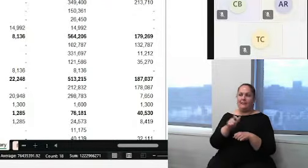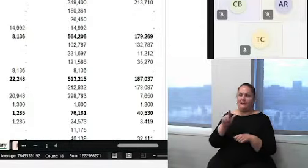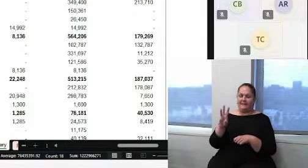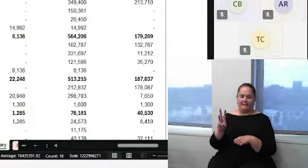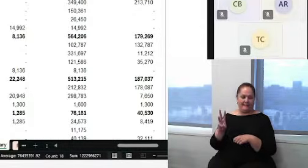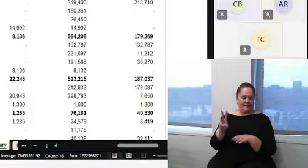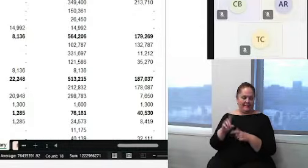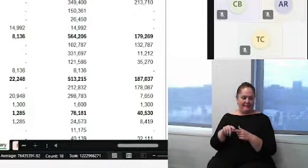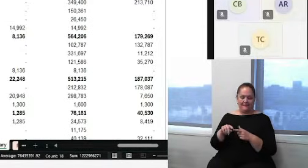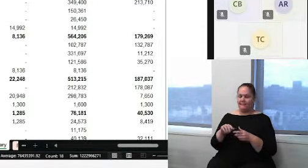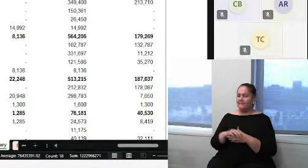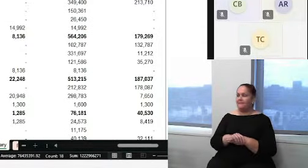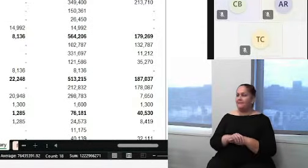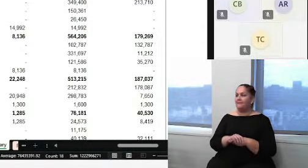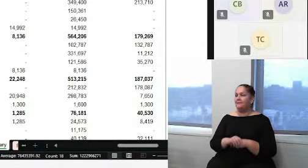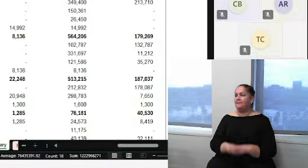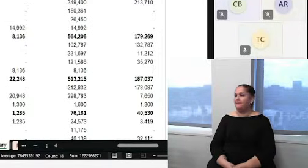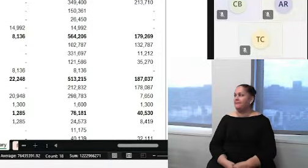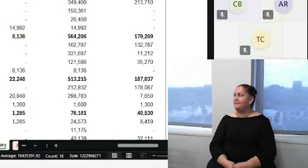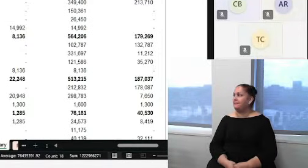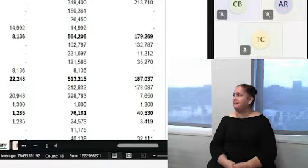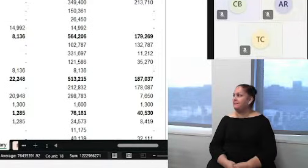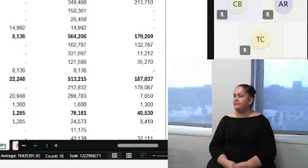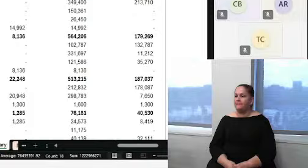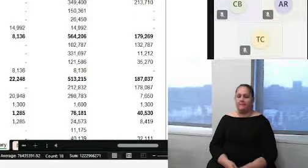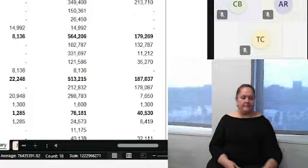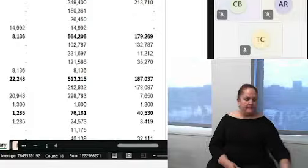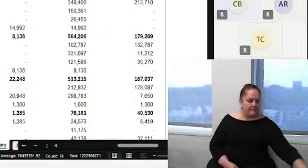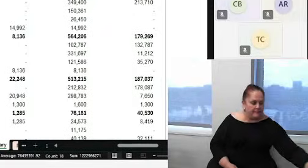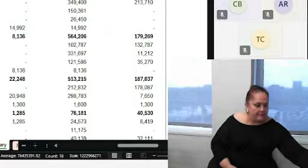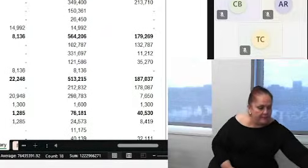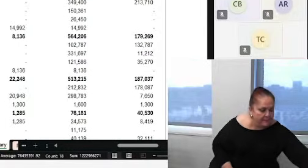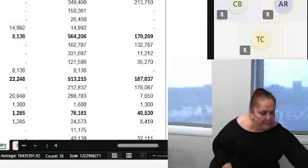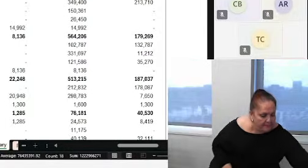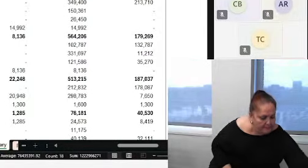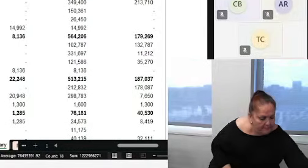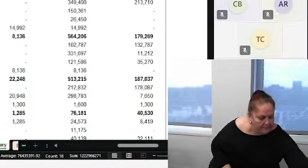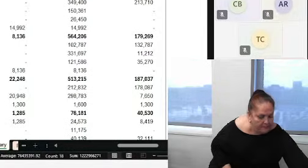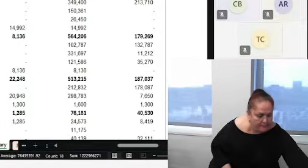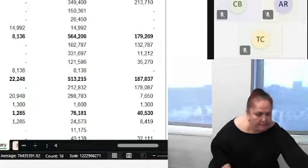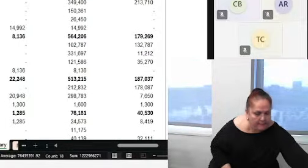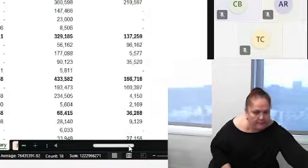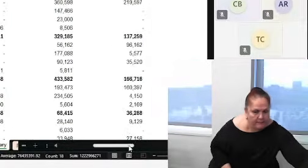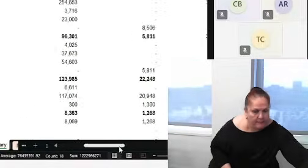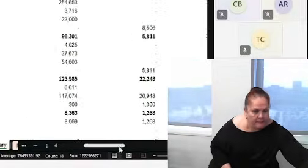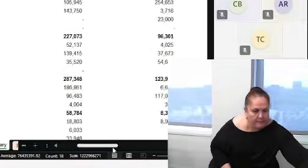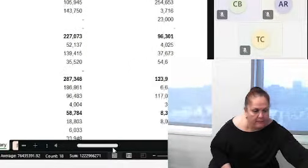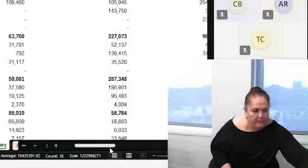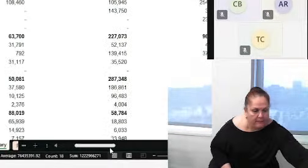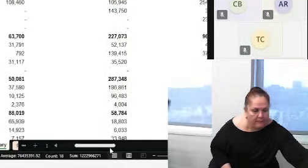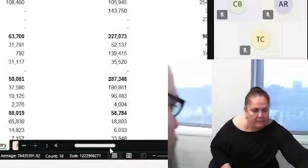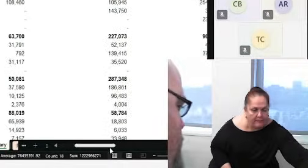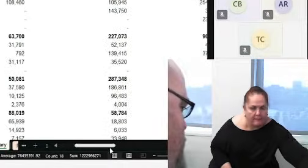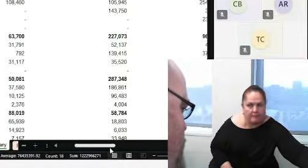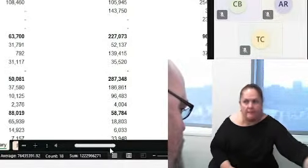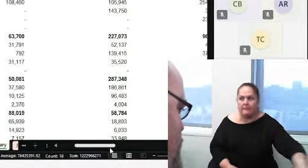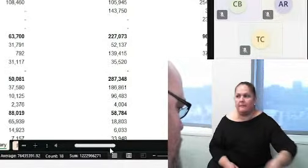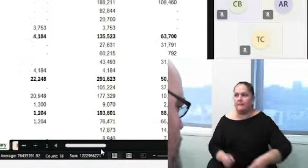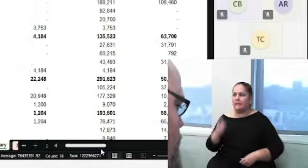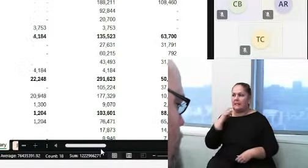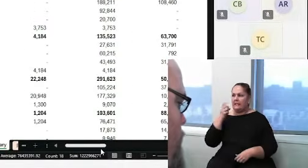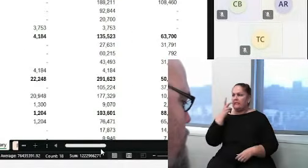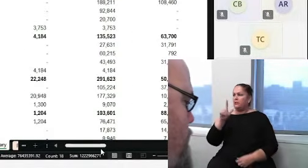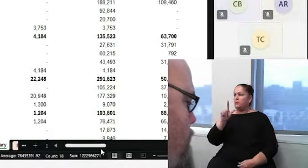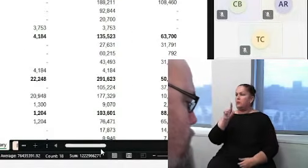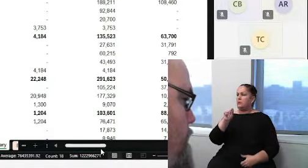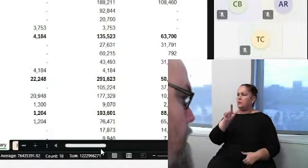year 2026, yeah. Could you go to the left for a second? Can I And I see the 2026